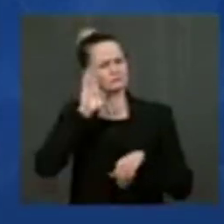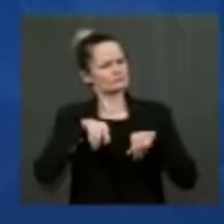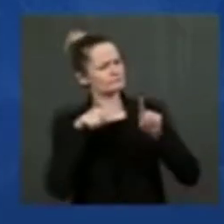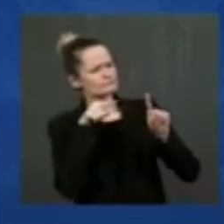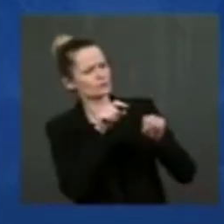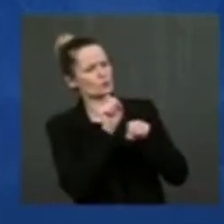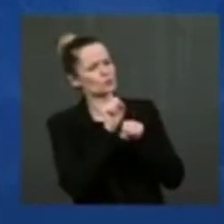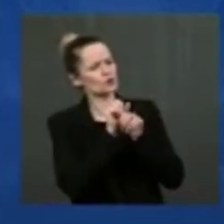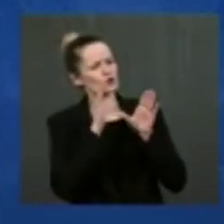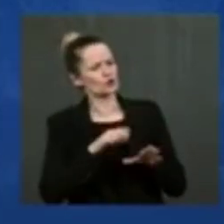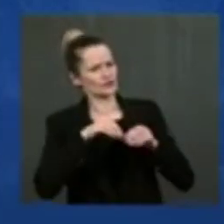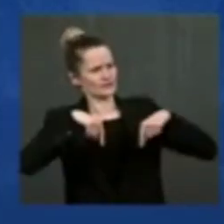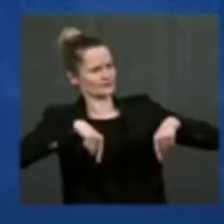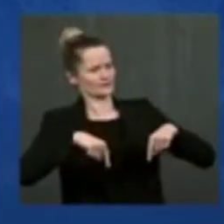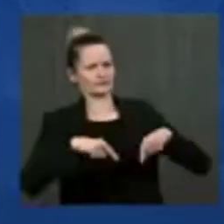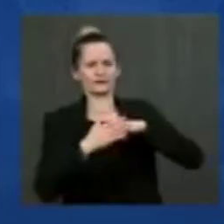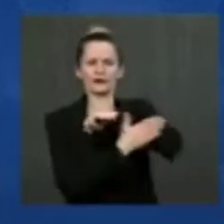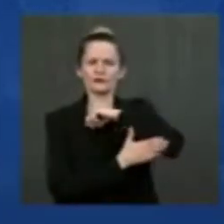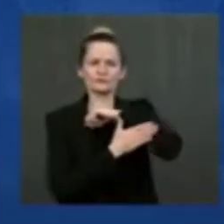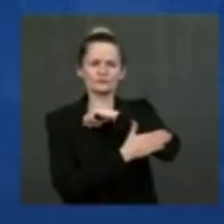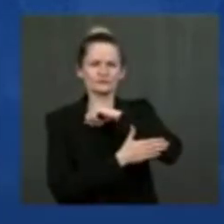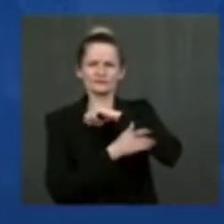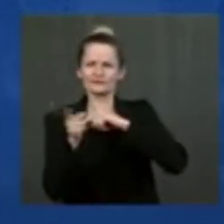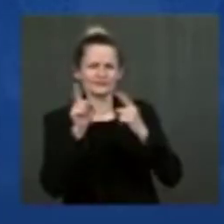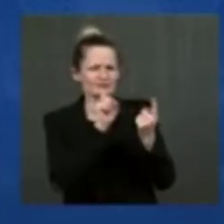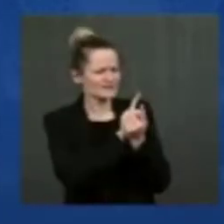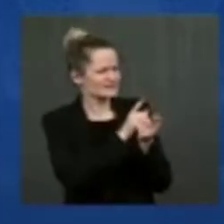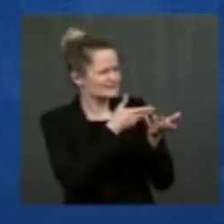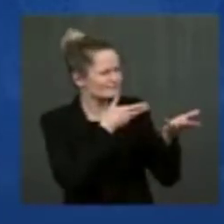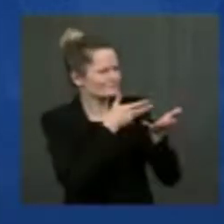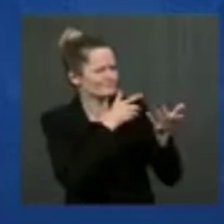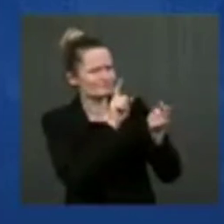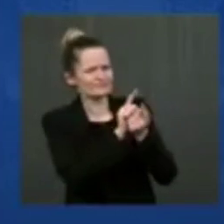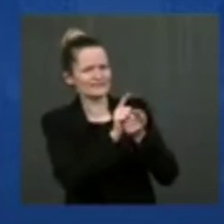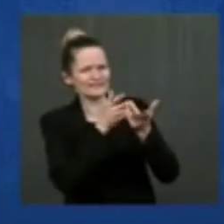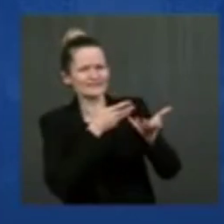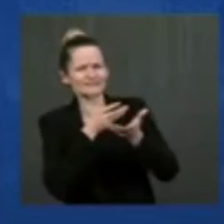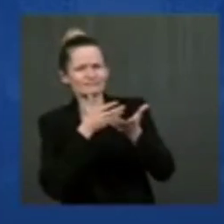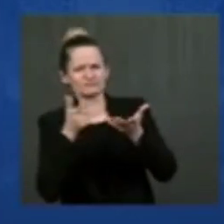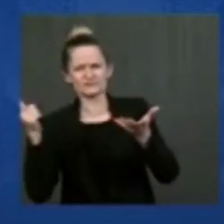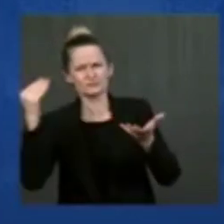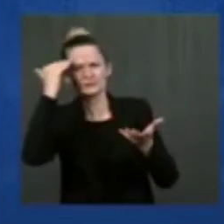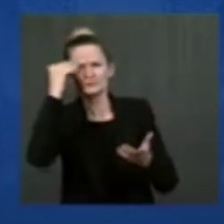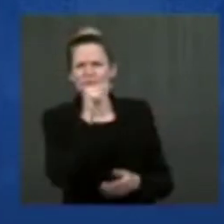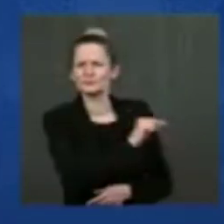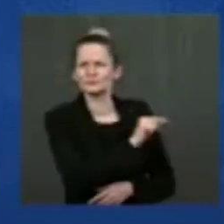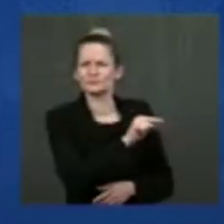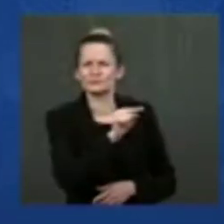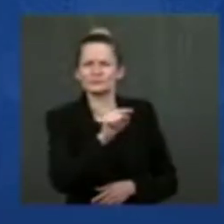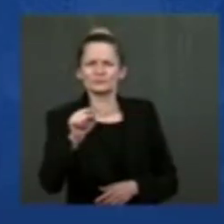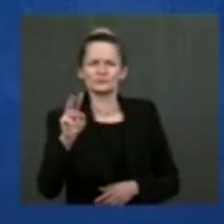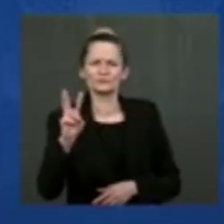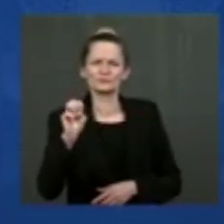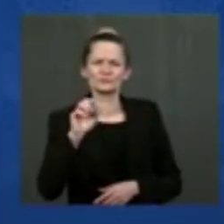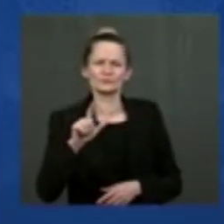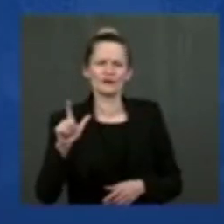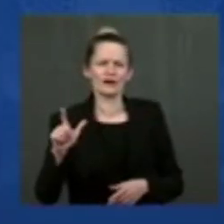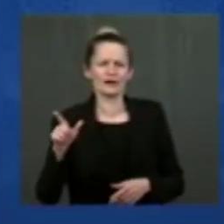I've got to know a lot of you really, really well. You just feel it. You taste it. You understand it.